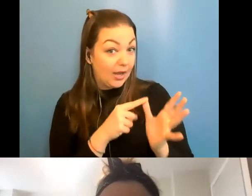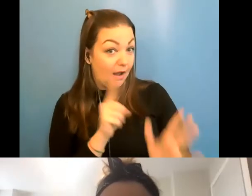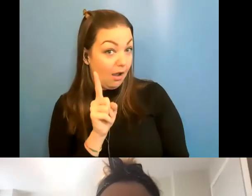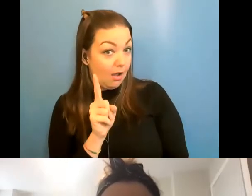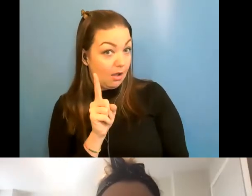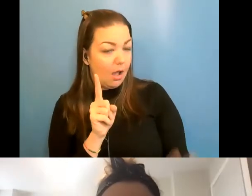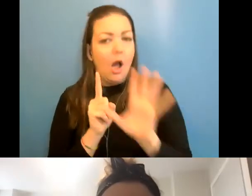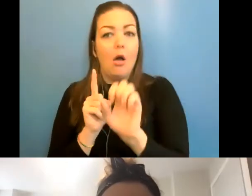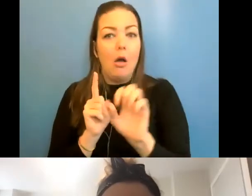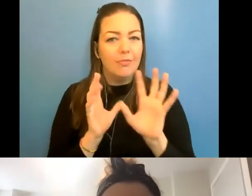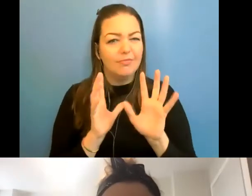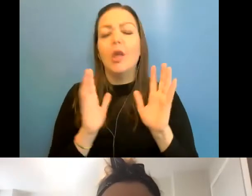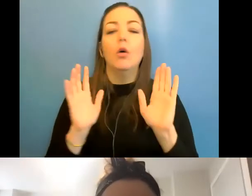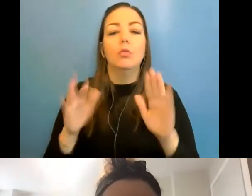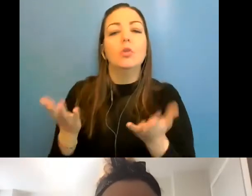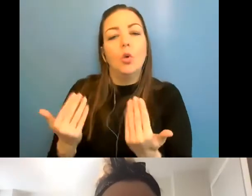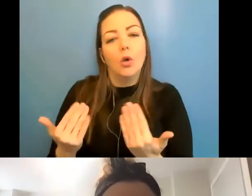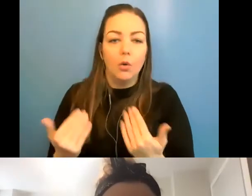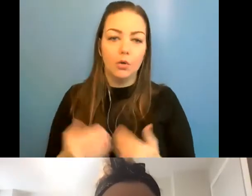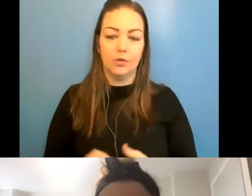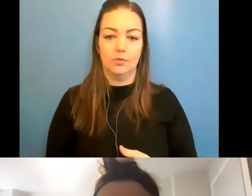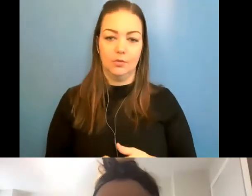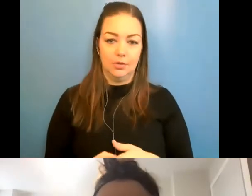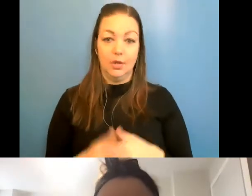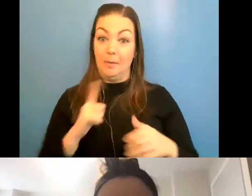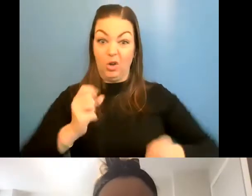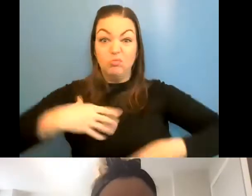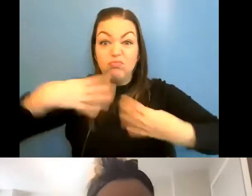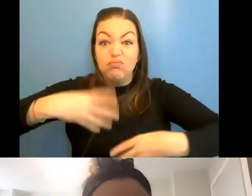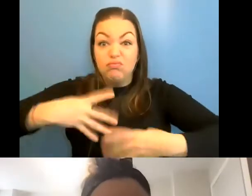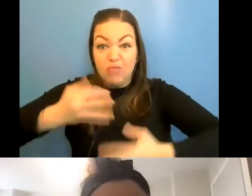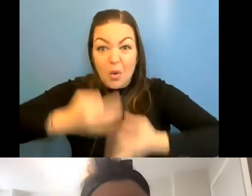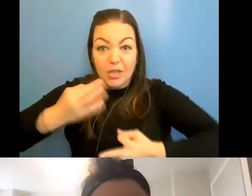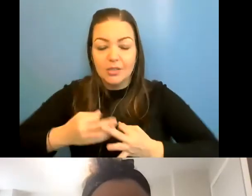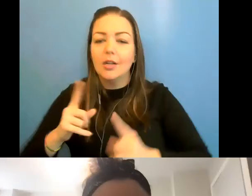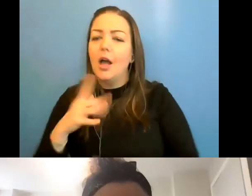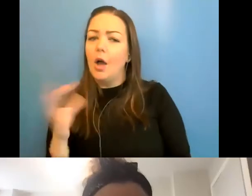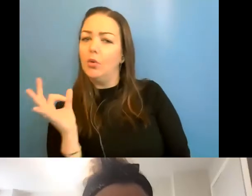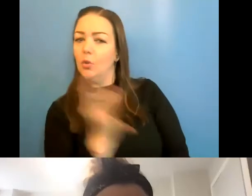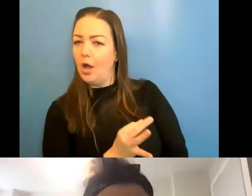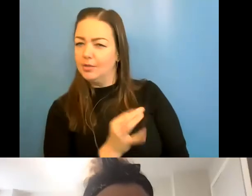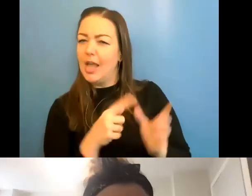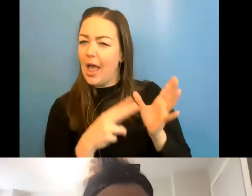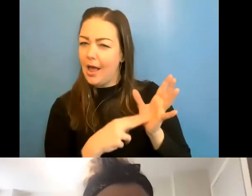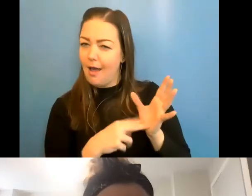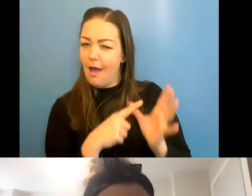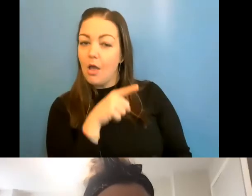chat. Go on then, because we've got questions coming in aplenty. I know. What are you most looking forward to?